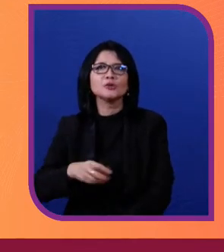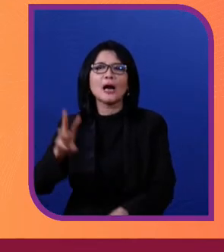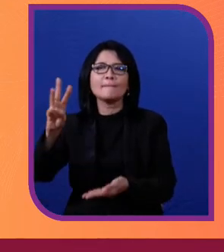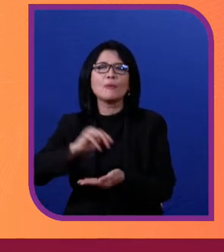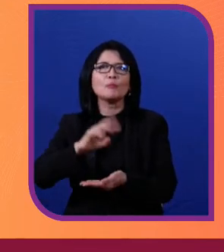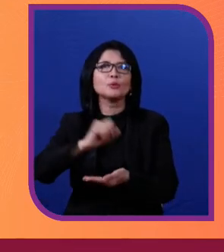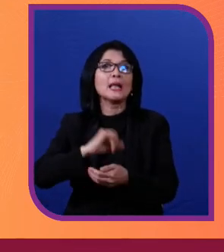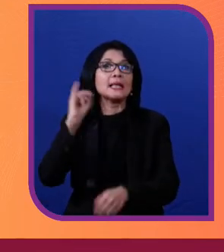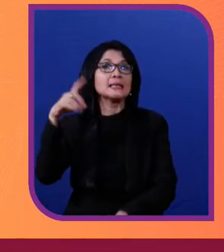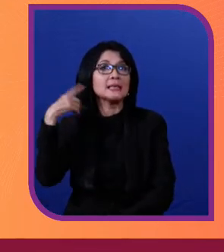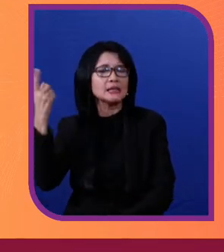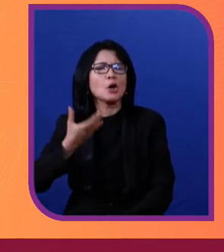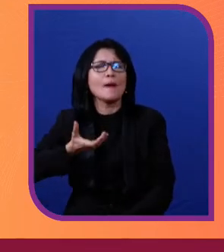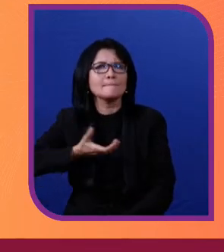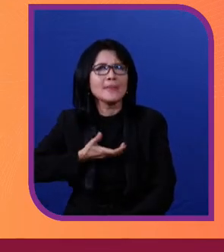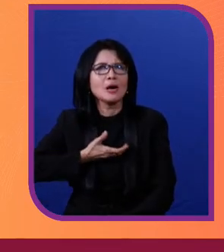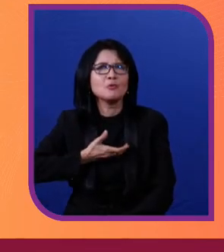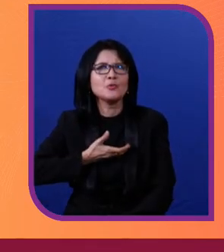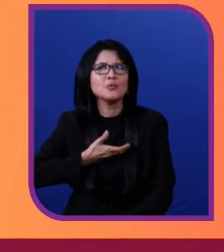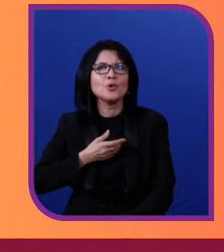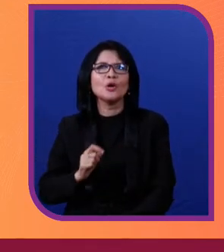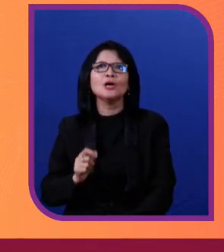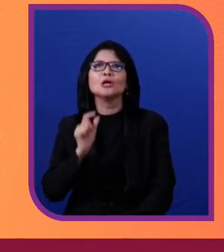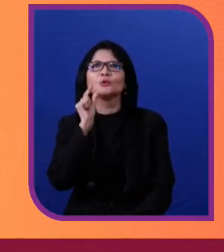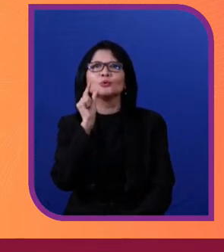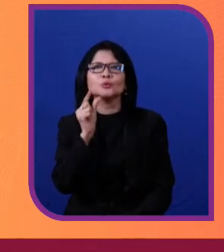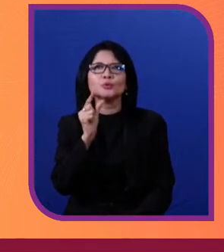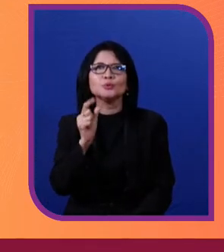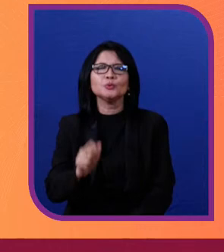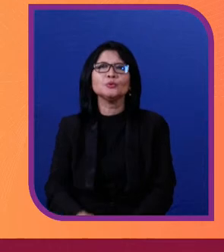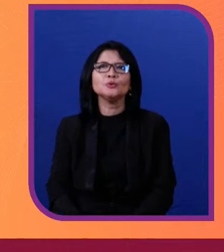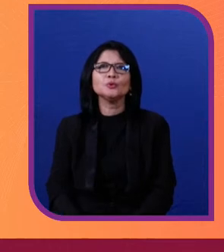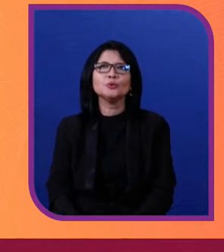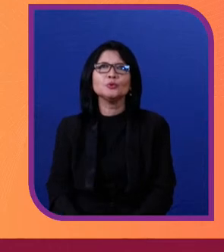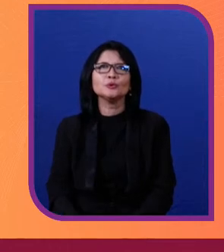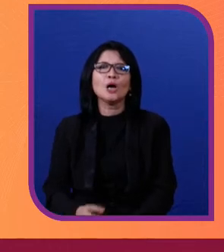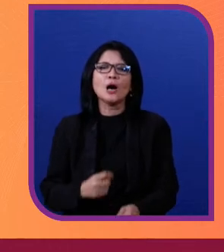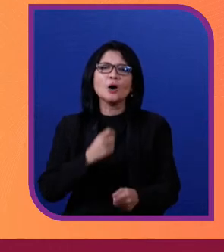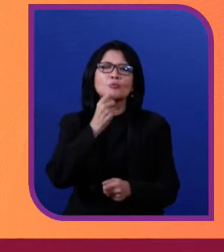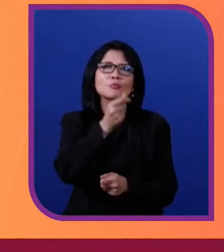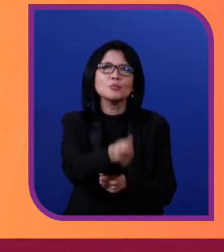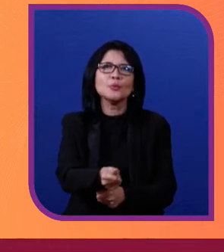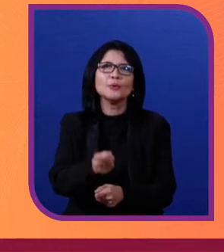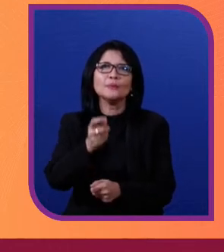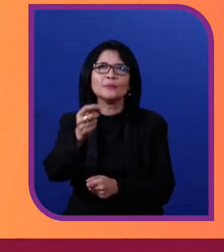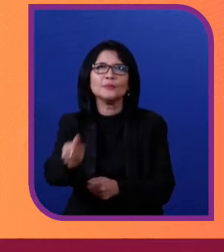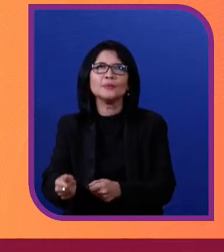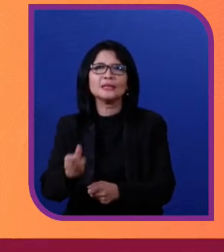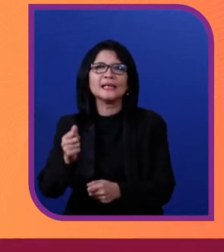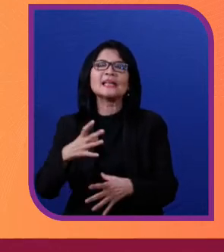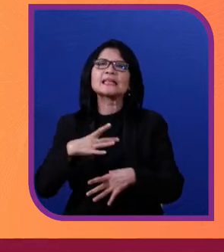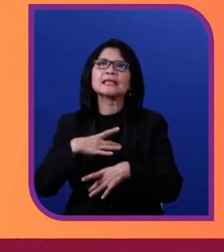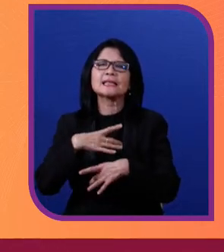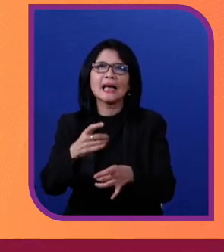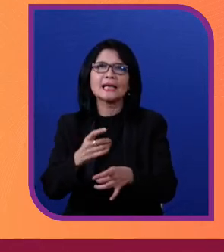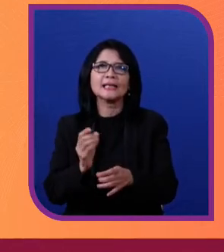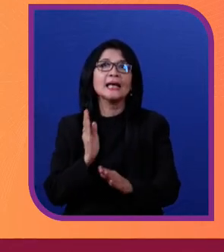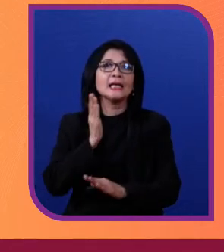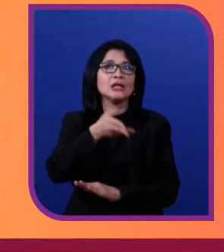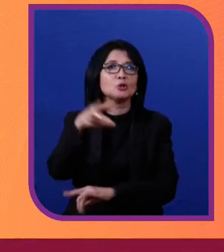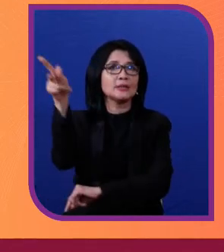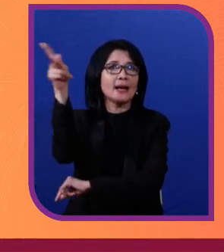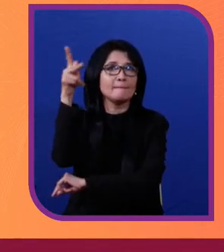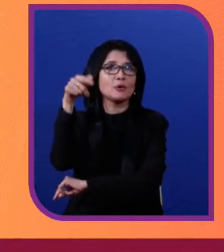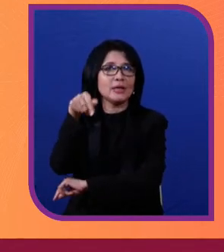there eh for an Economic Interest in the project Network that allows you to push the envelope you